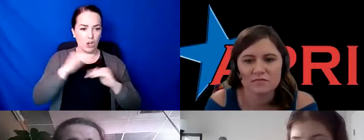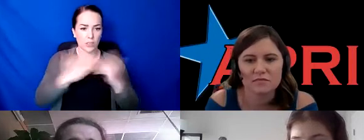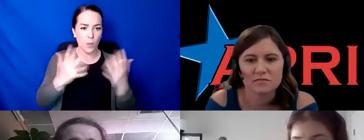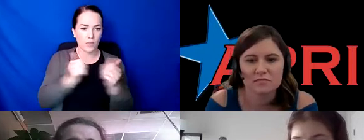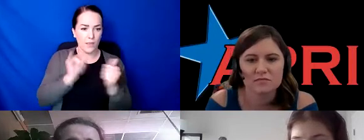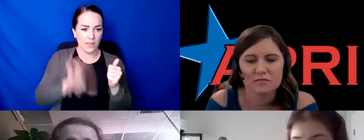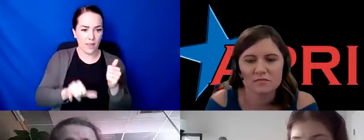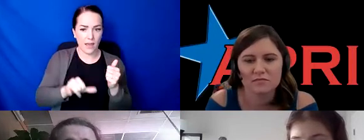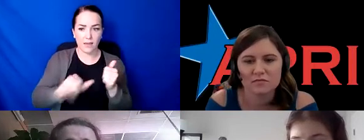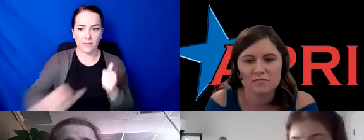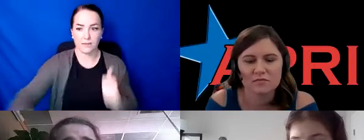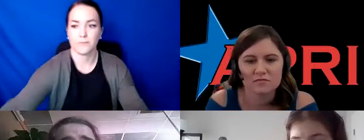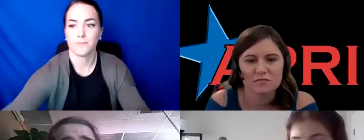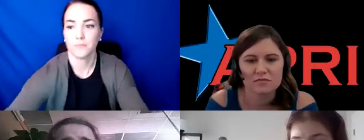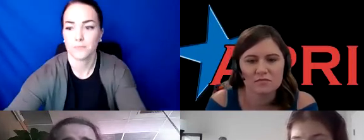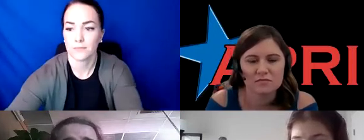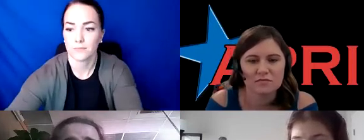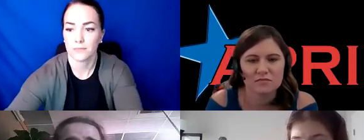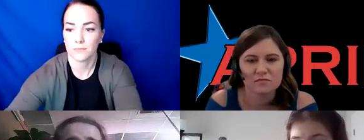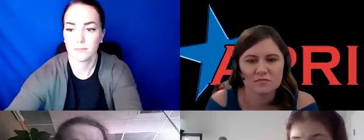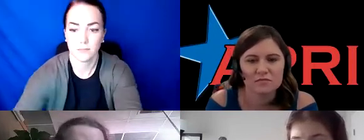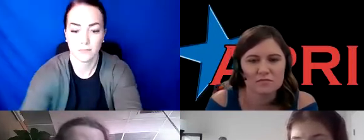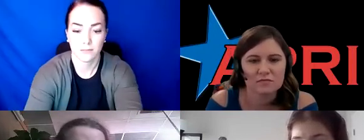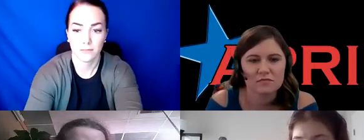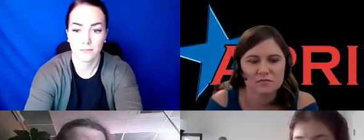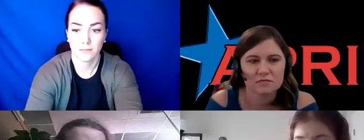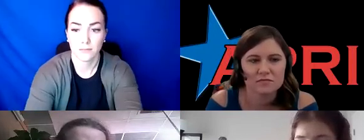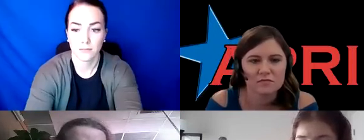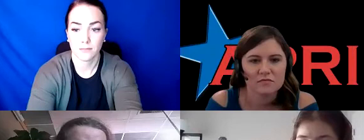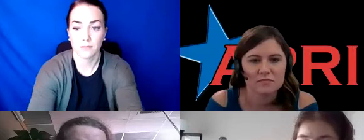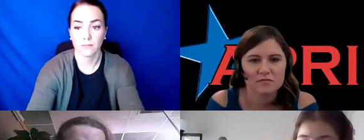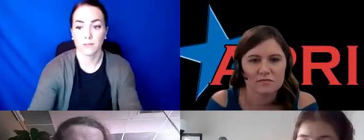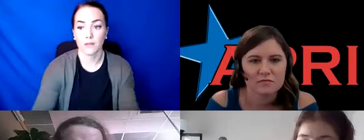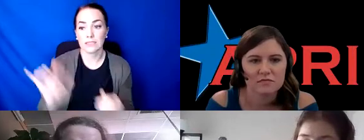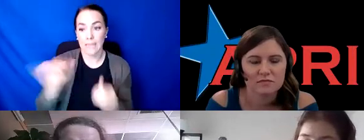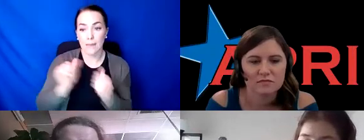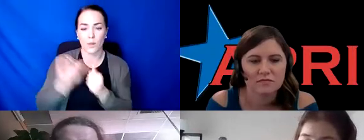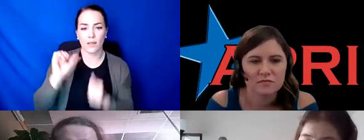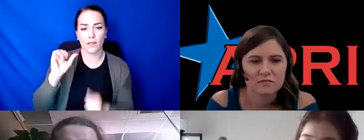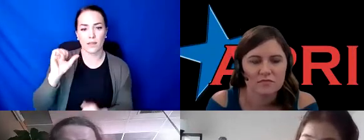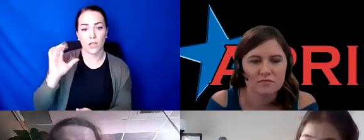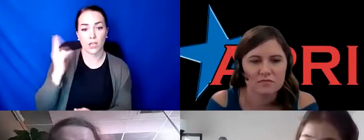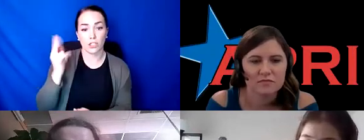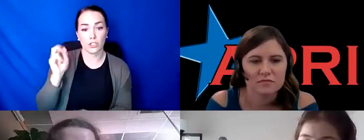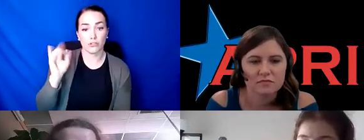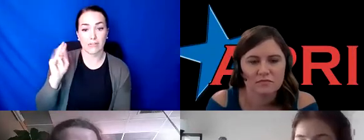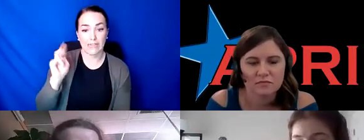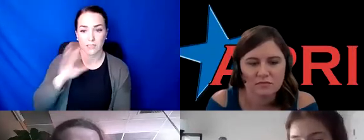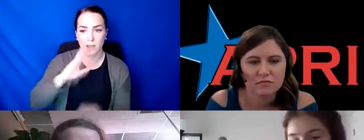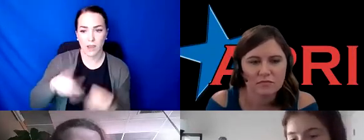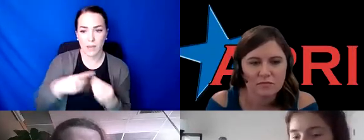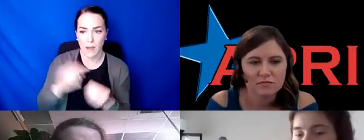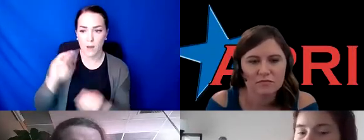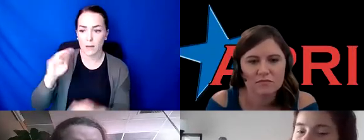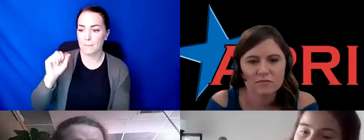intersectional lens. And I just, when it comes to, like, Shireen talking about masculinity, a lot of the times with, a lot of the